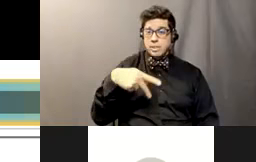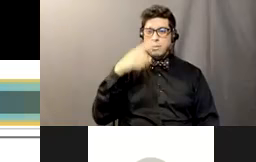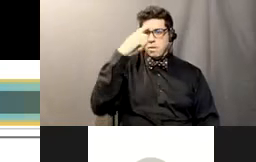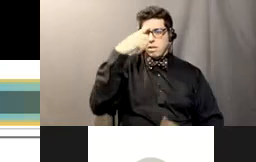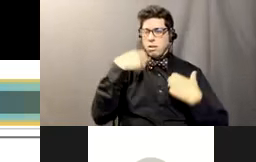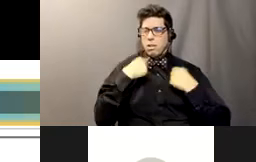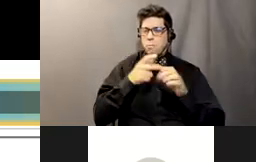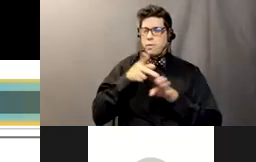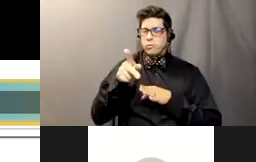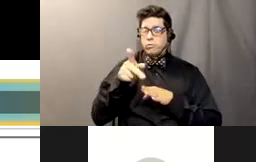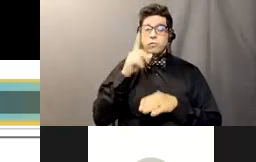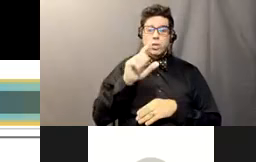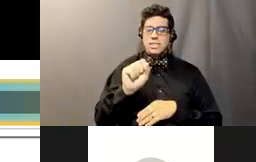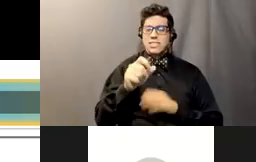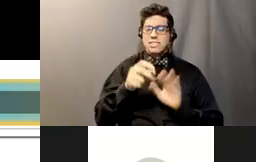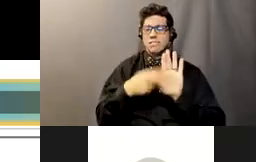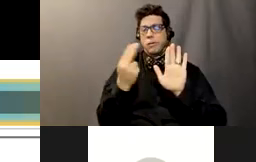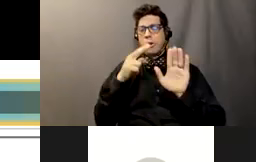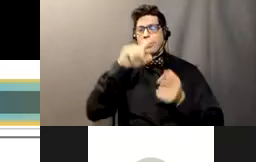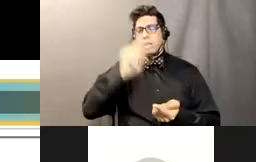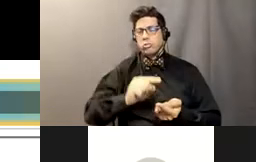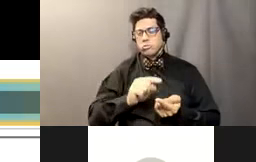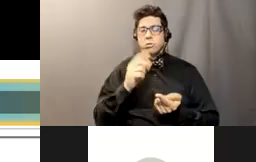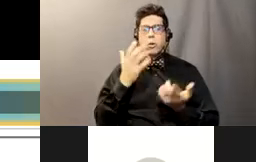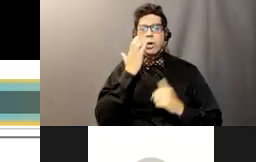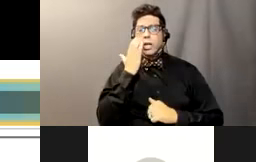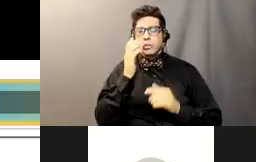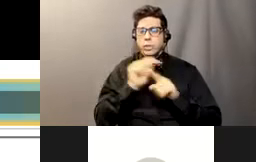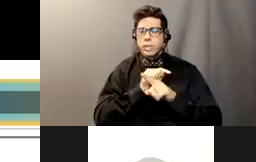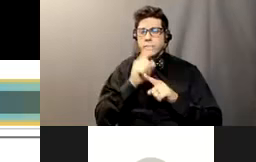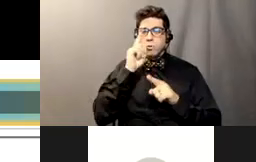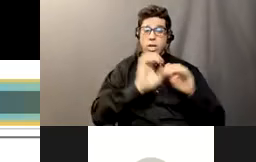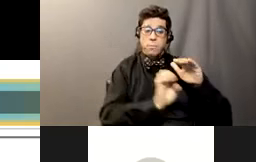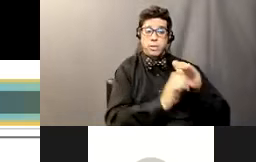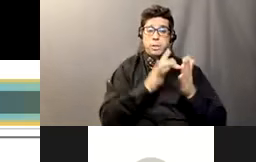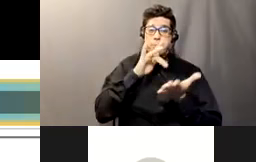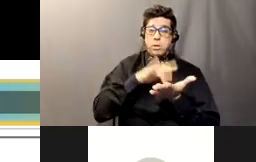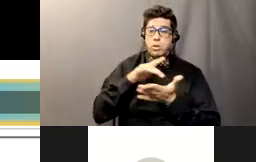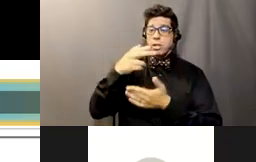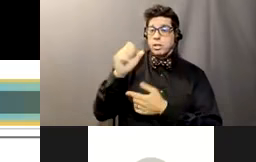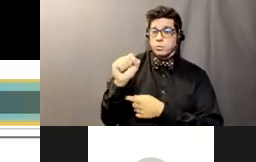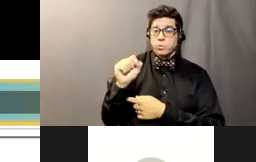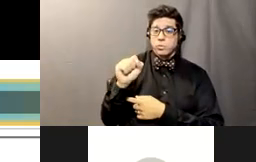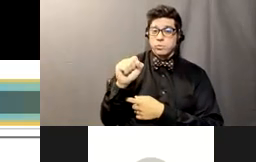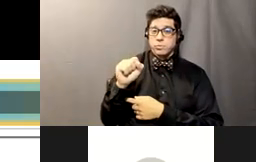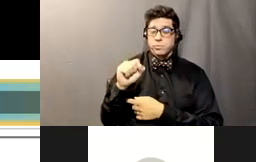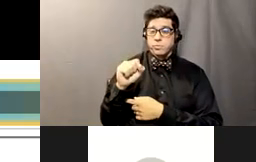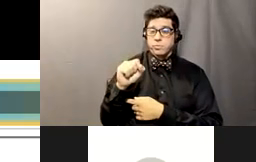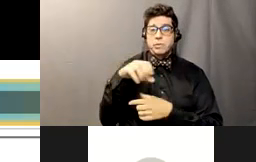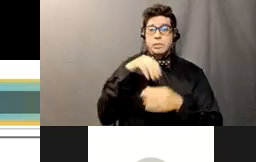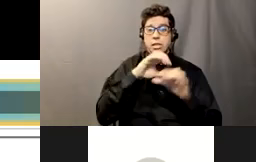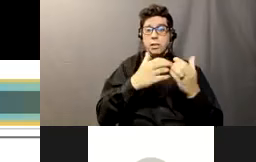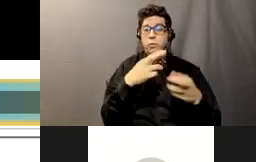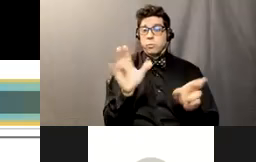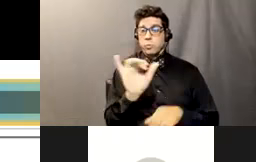do stigma reduction or mental health awareness trainings for elementary, middle, and high school as well within the classrooms. We use